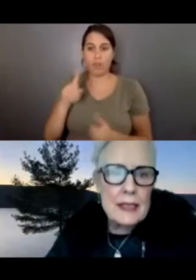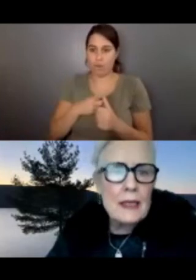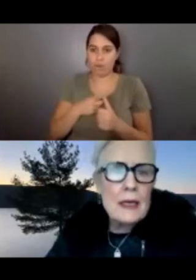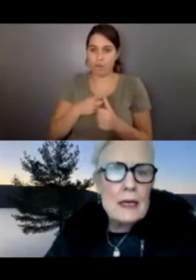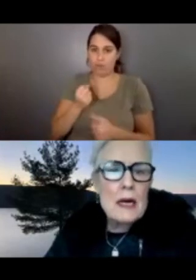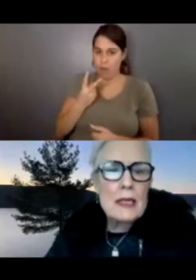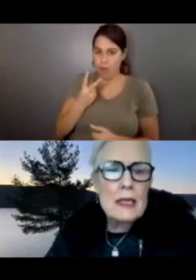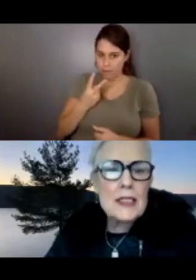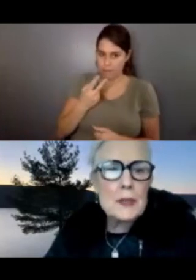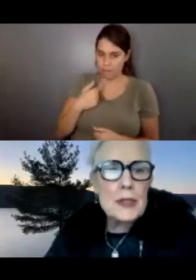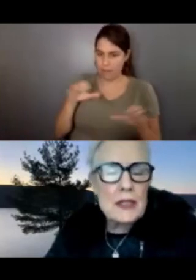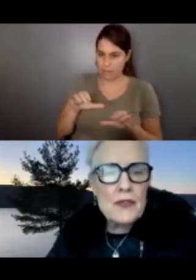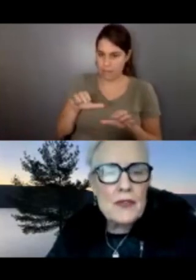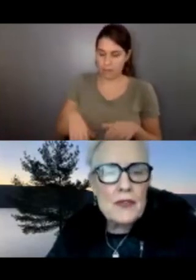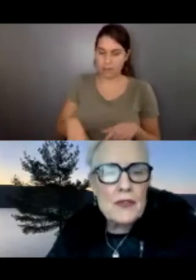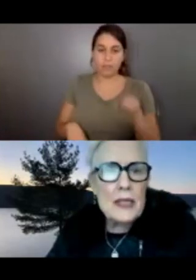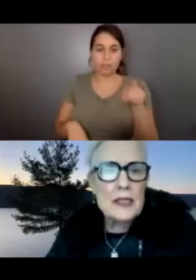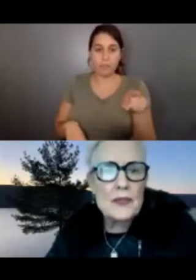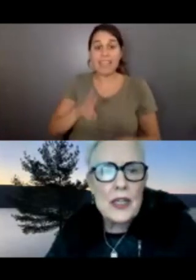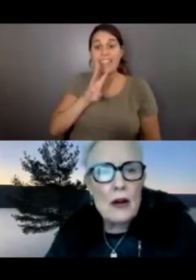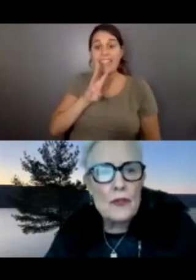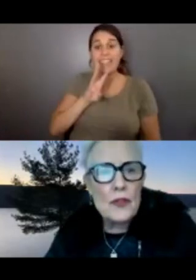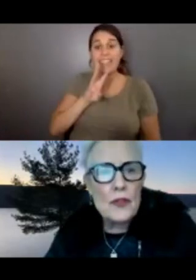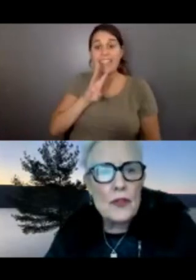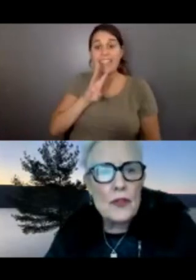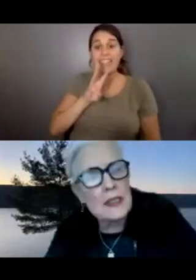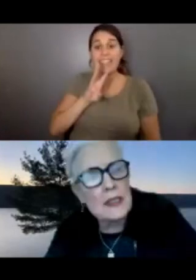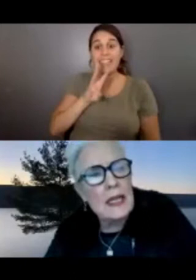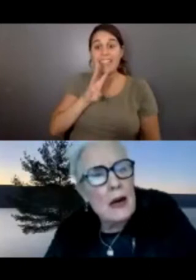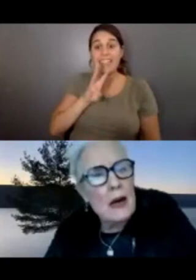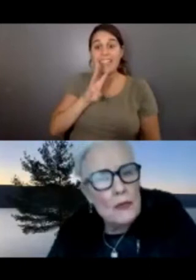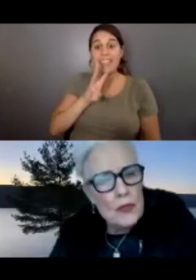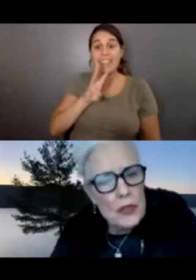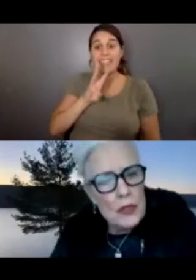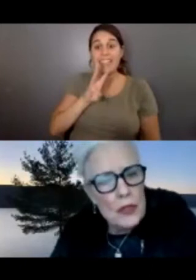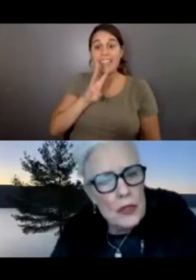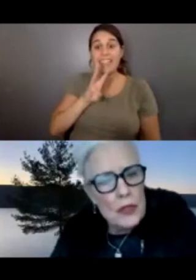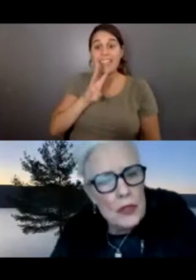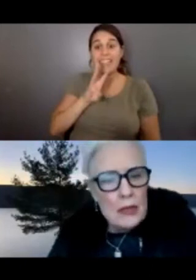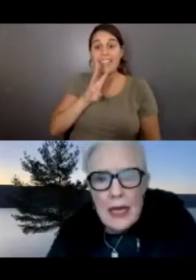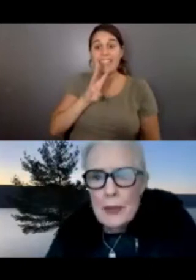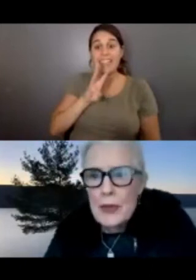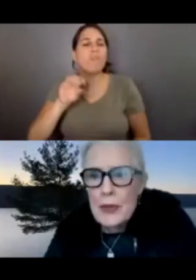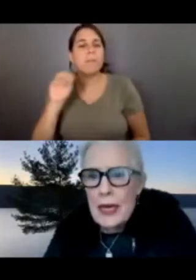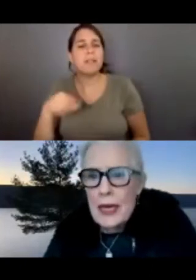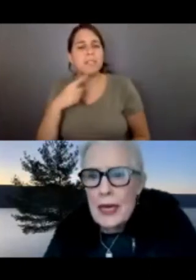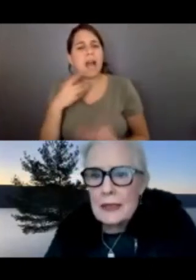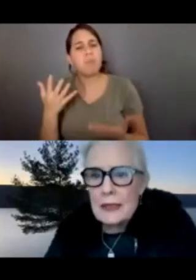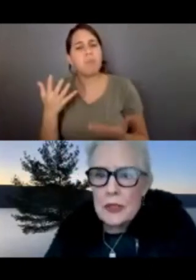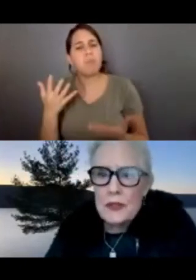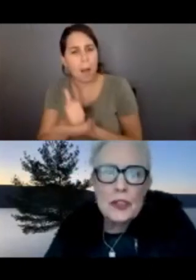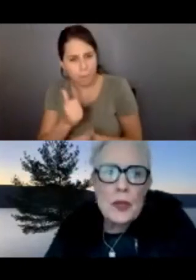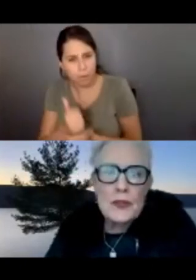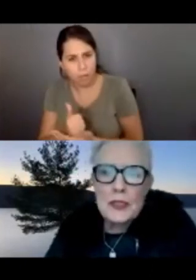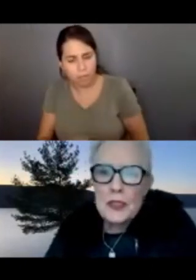did. 60% found the process very helpful and 40% helpful. So I was happy with that since it was the